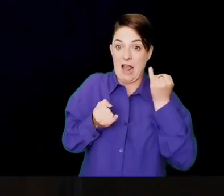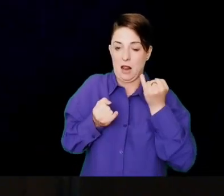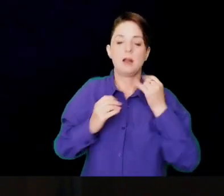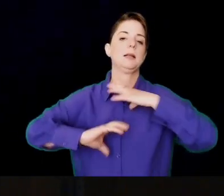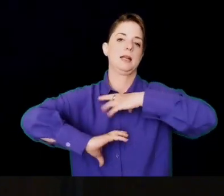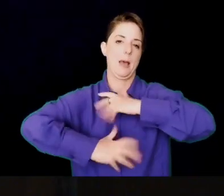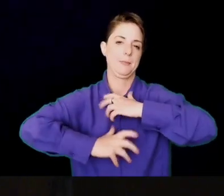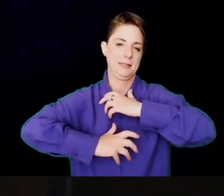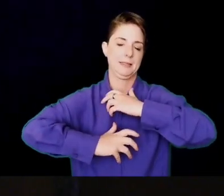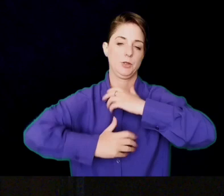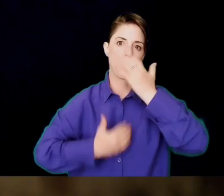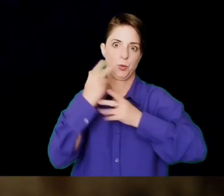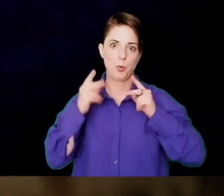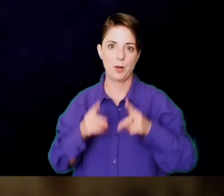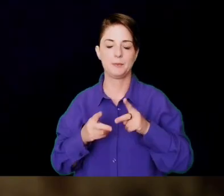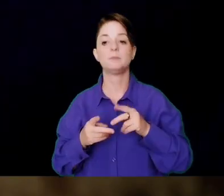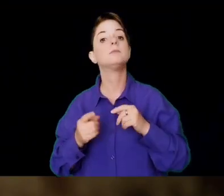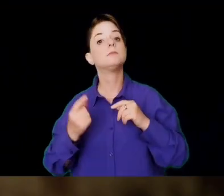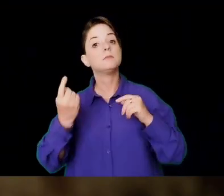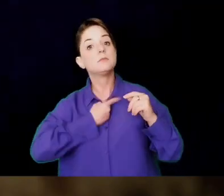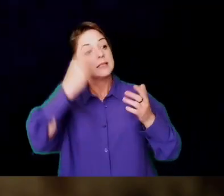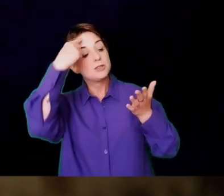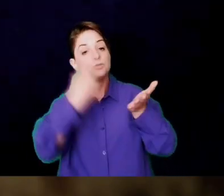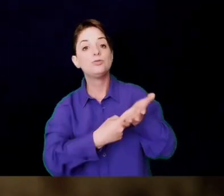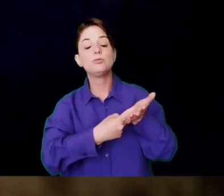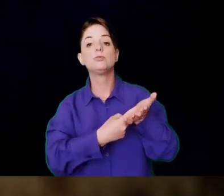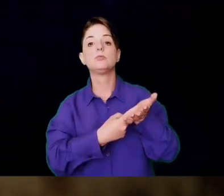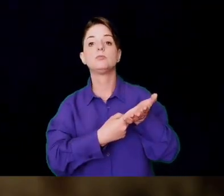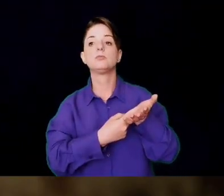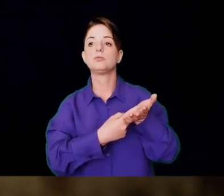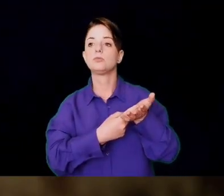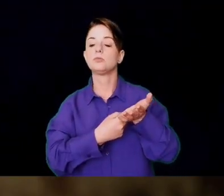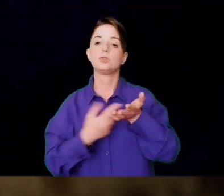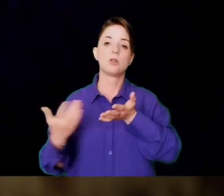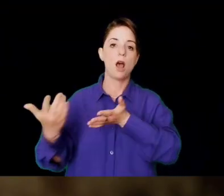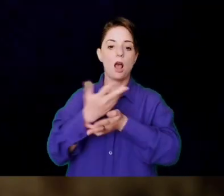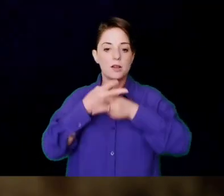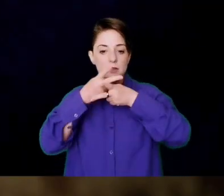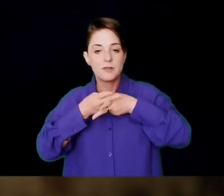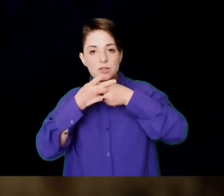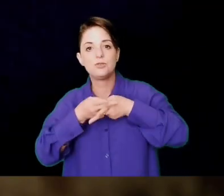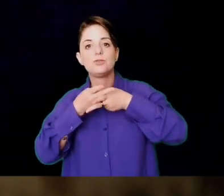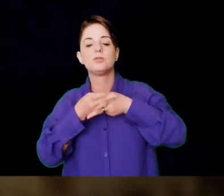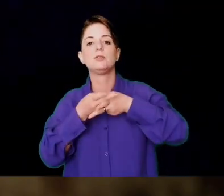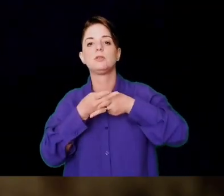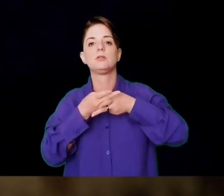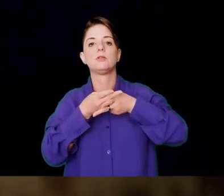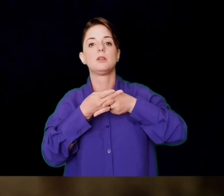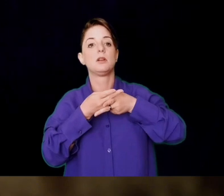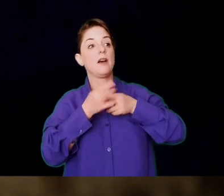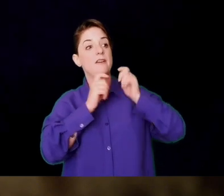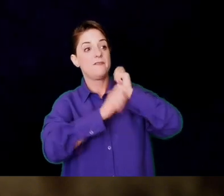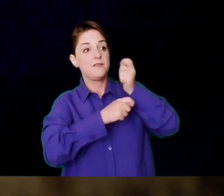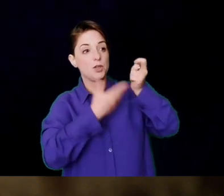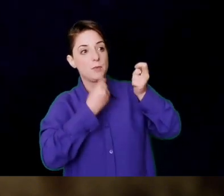swiftly adapted their approach. I just took a decision that we would just do the conservationist ideas that the fishermen